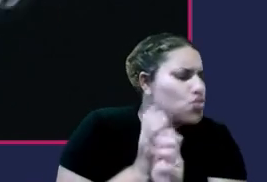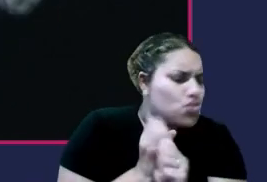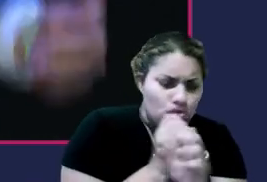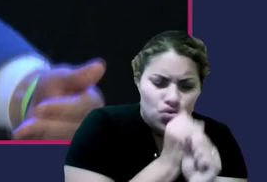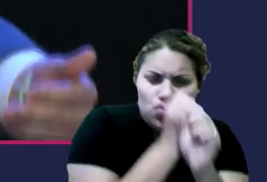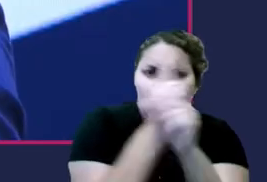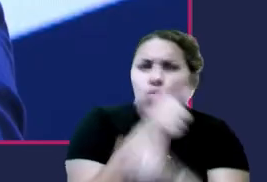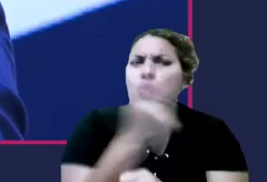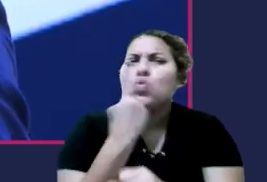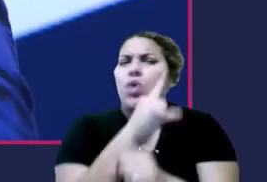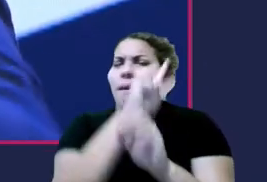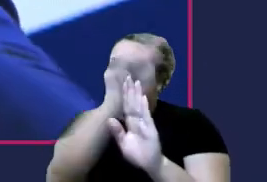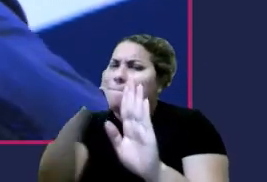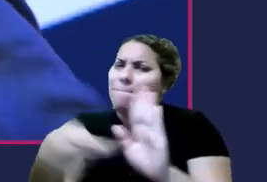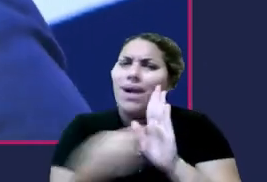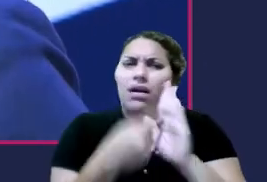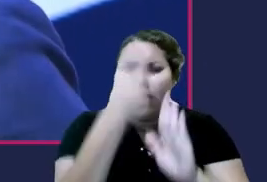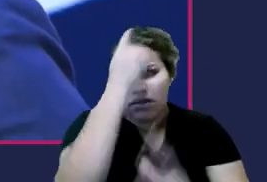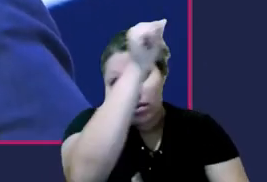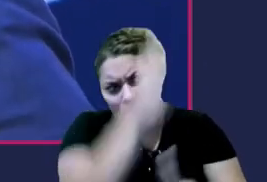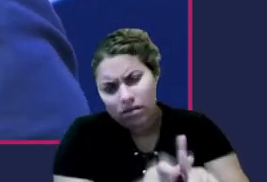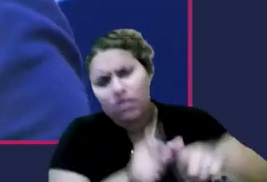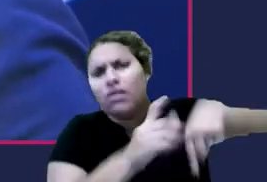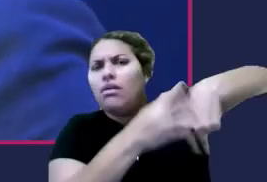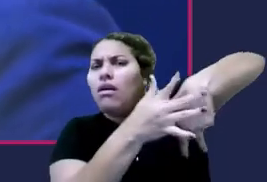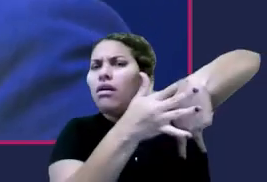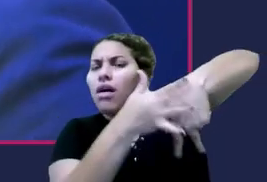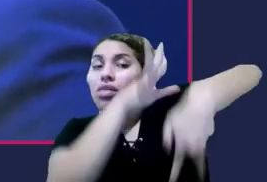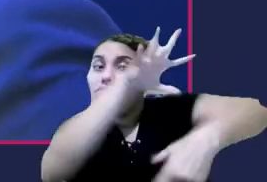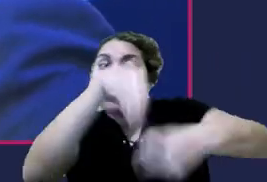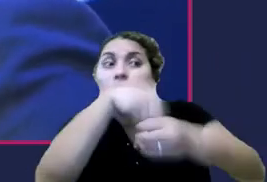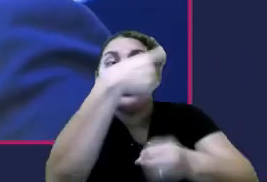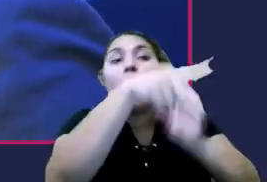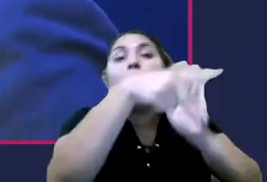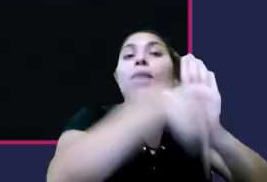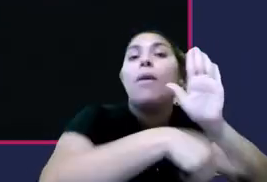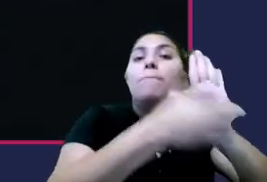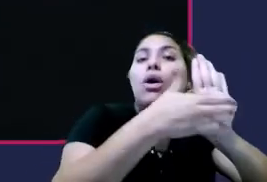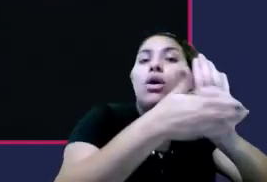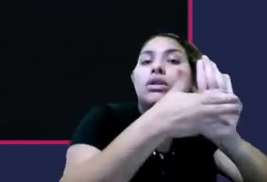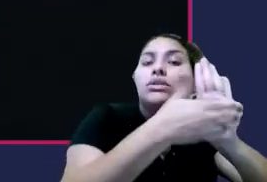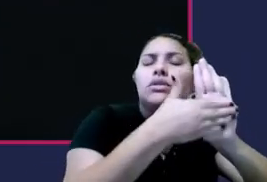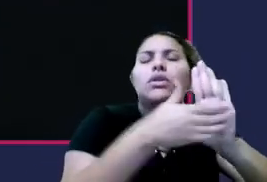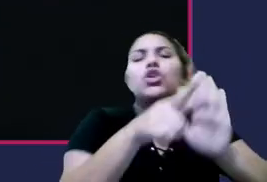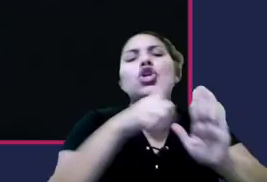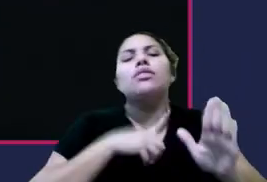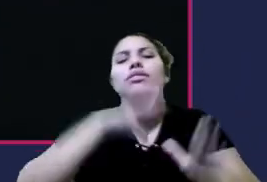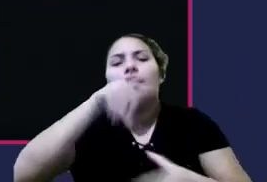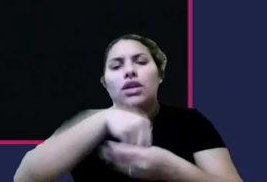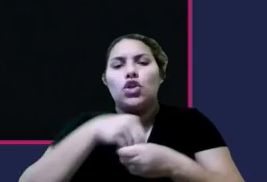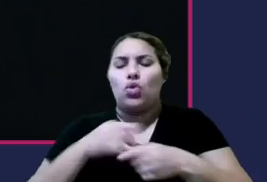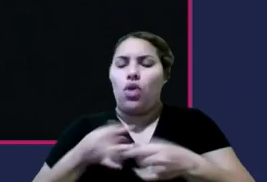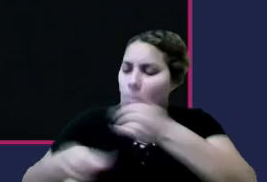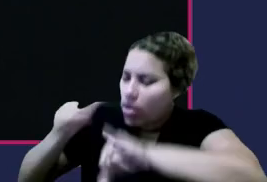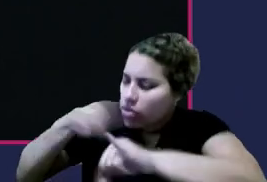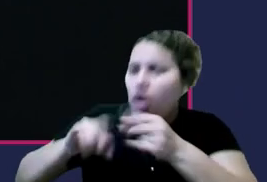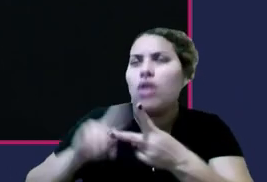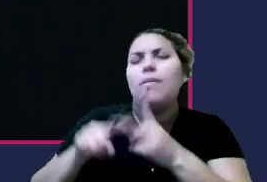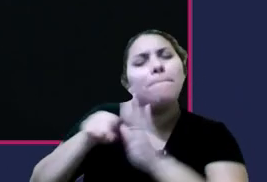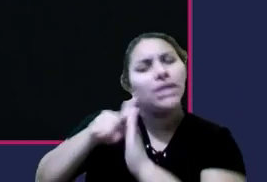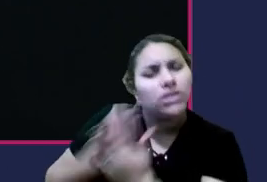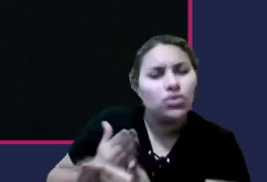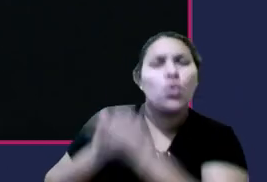the account. They are measuring how much you manage to reach the patient following a